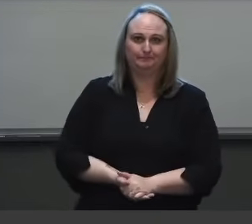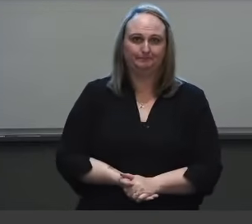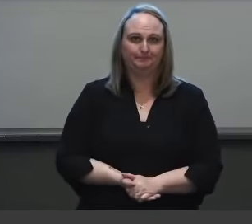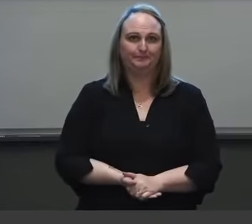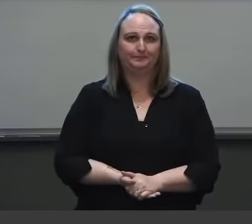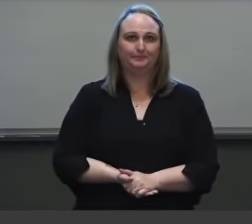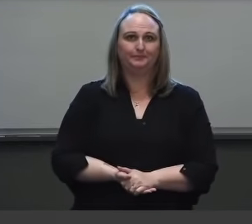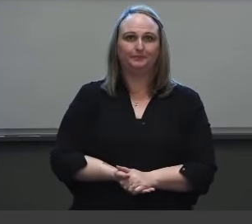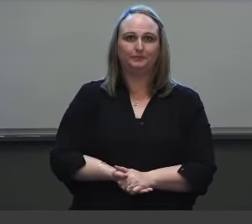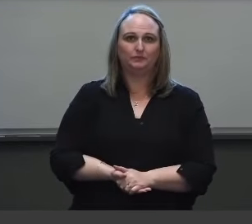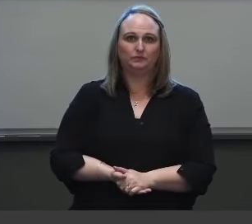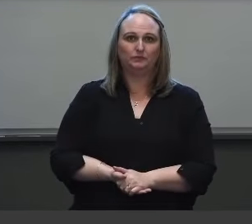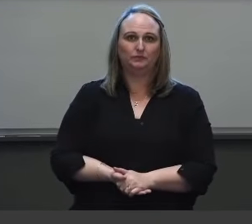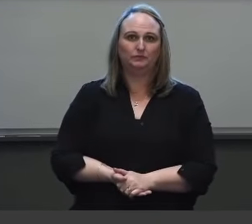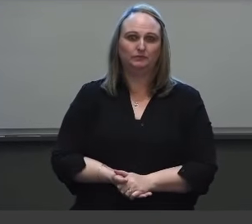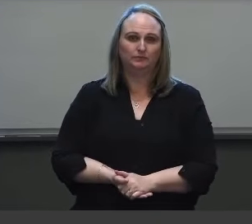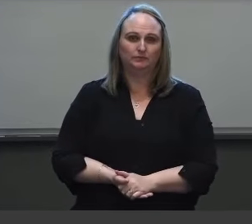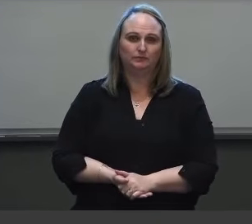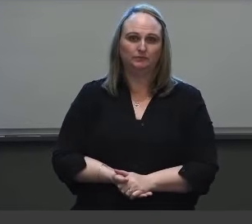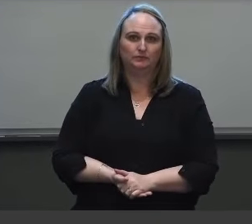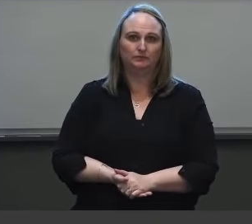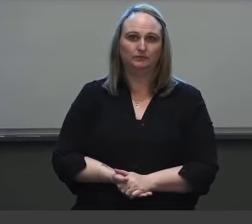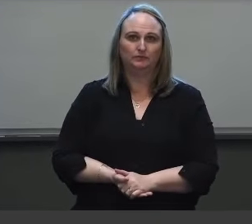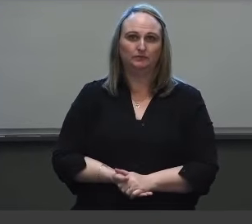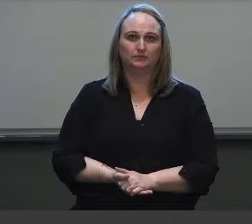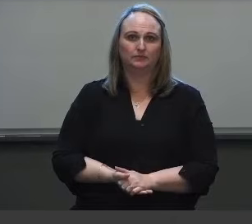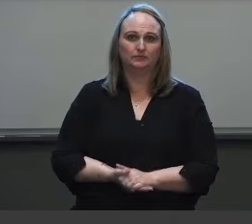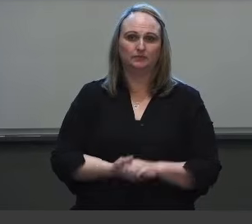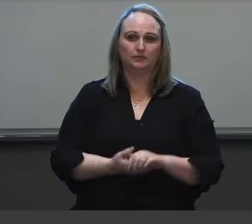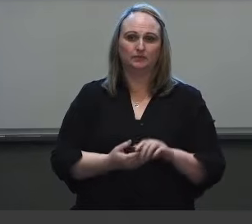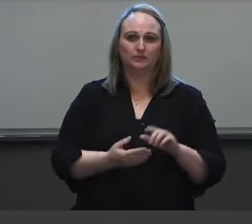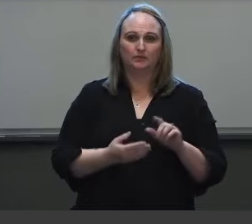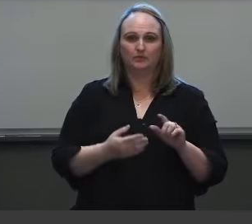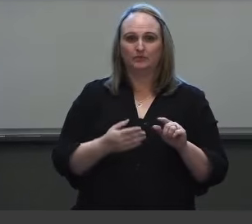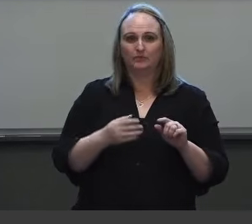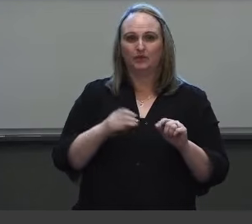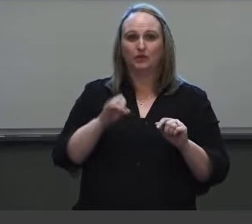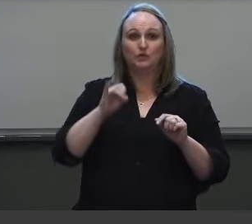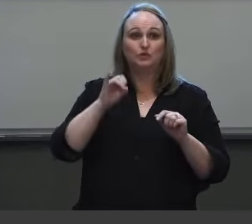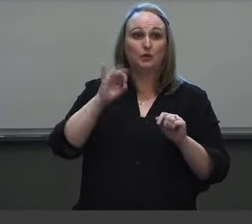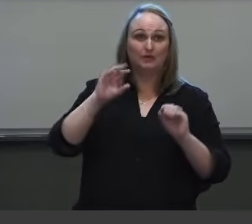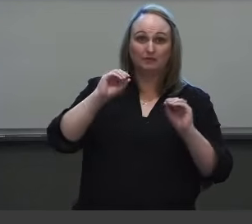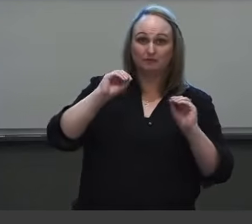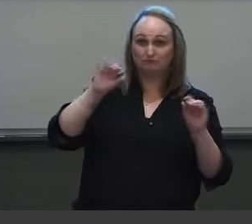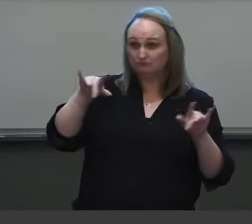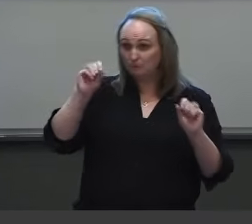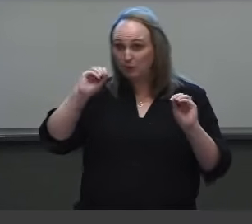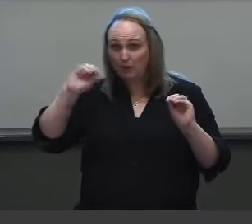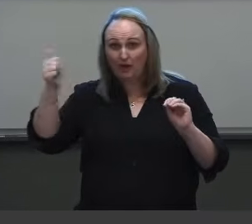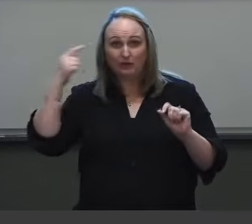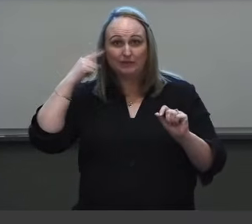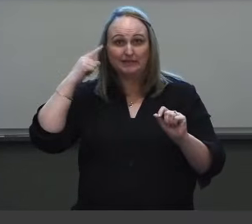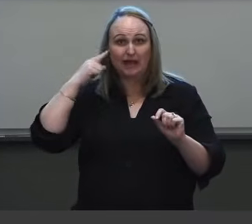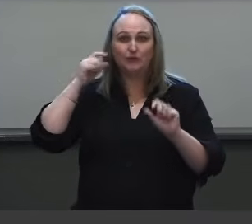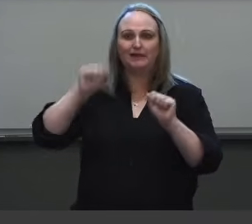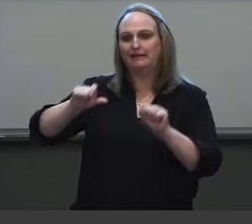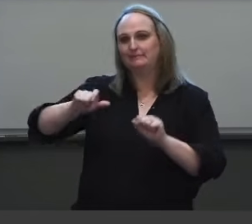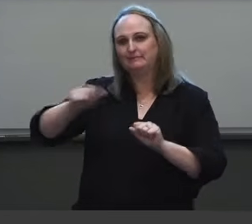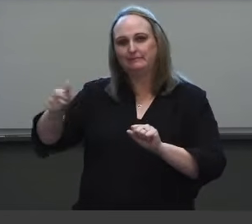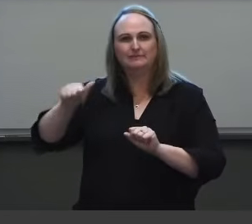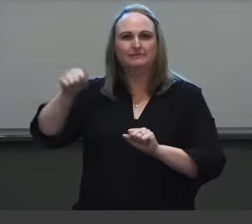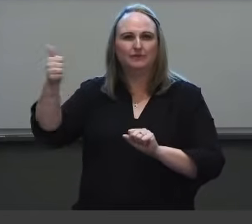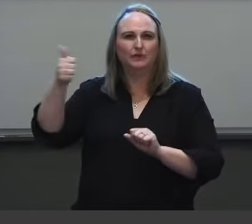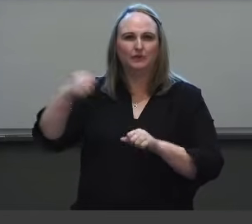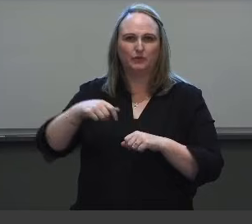and then the status of the system will be back to normal. Means that there is no aversive sound in the environment. I will try another